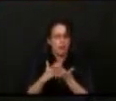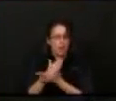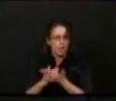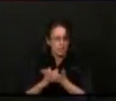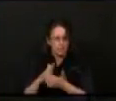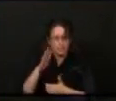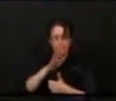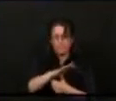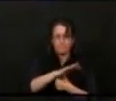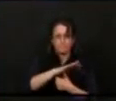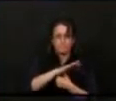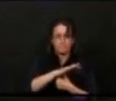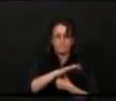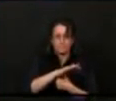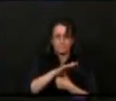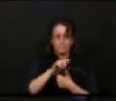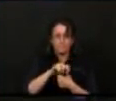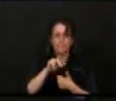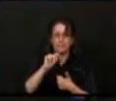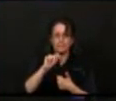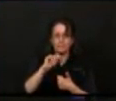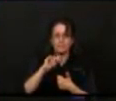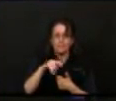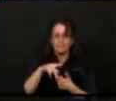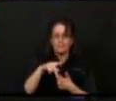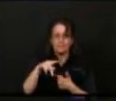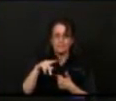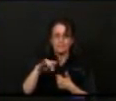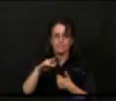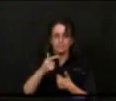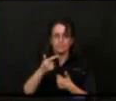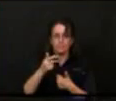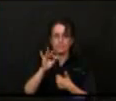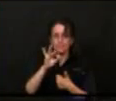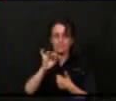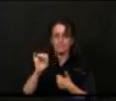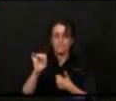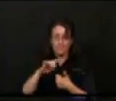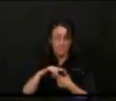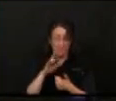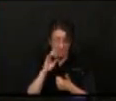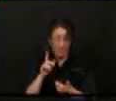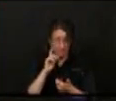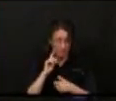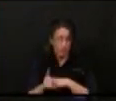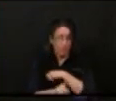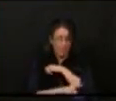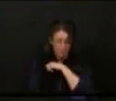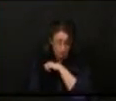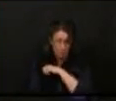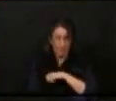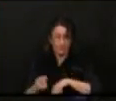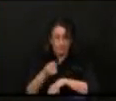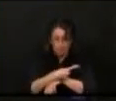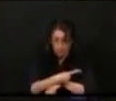pay for the tipping fee, which is the cost to dump the garbage at the